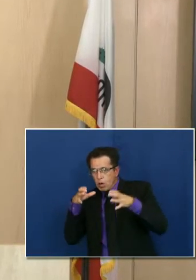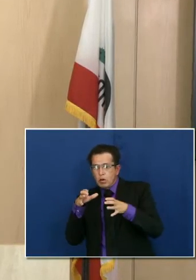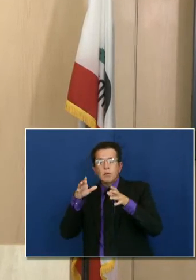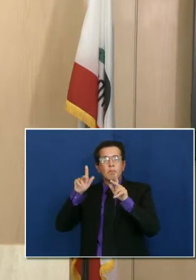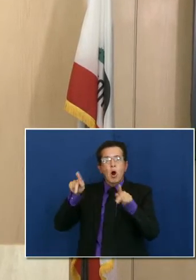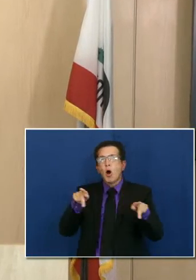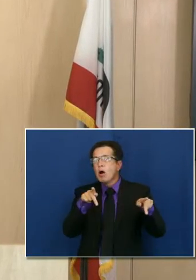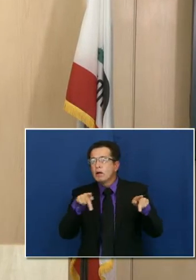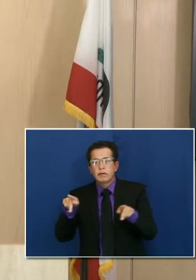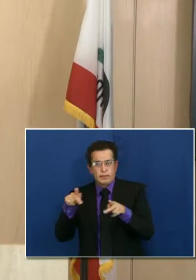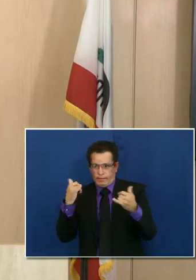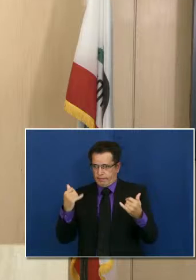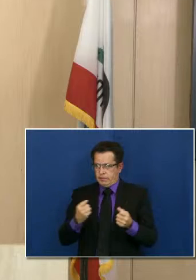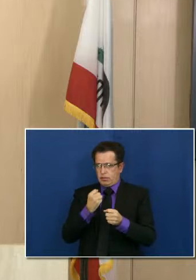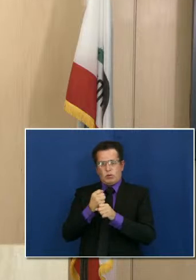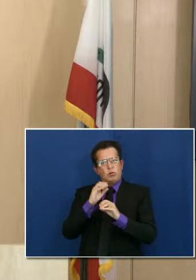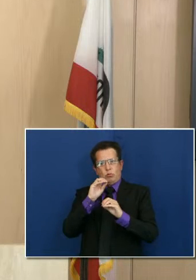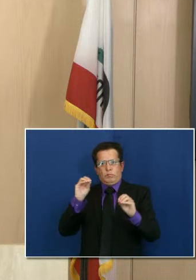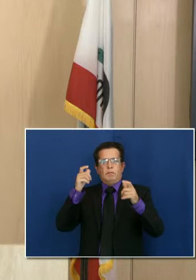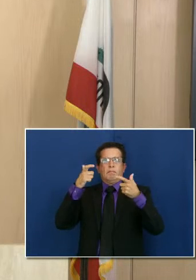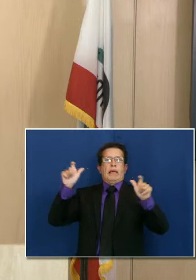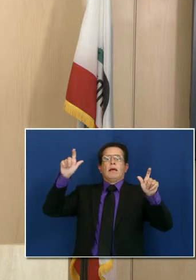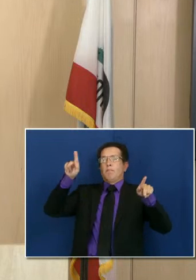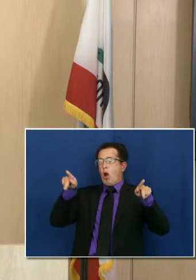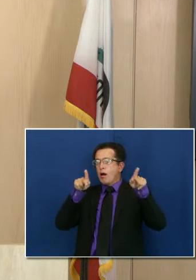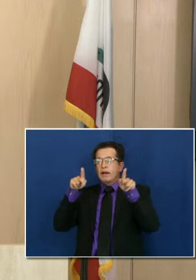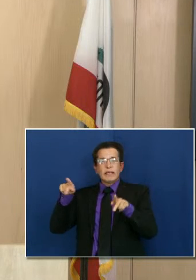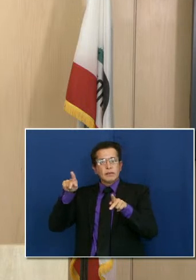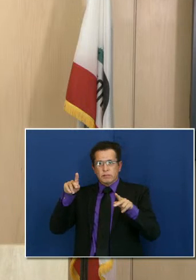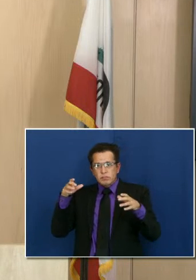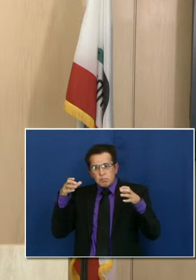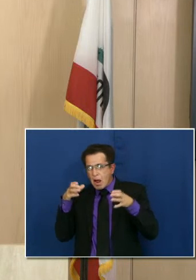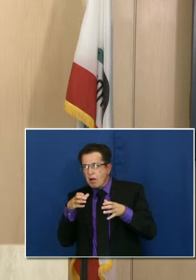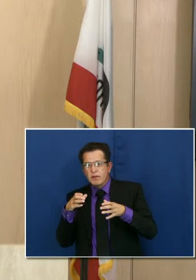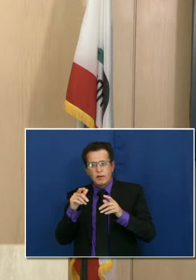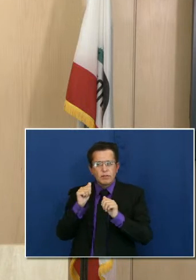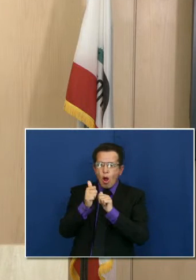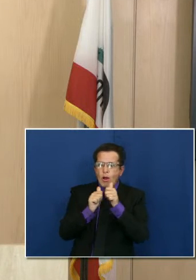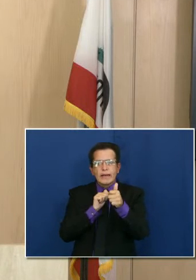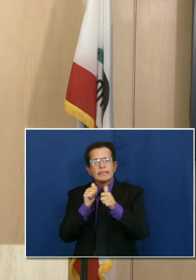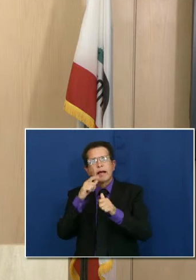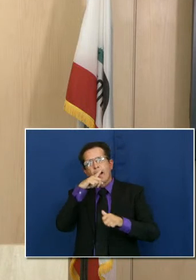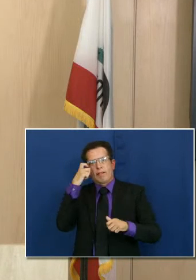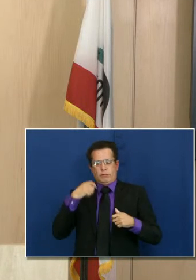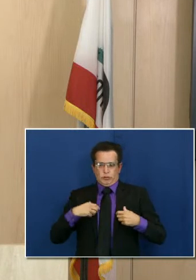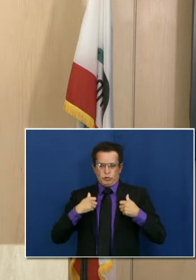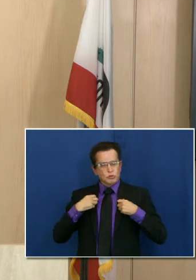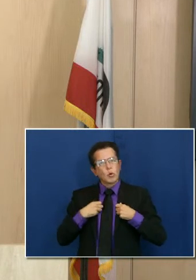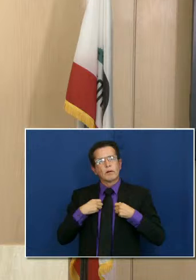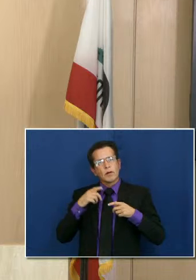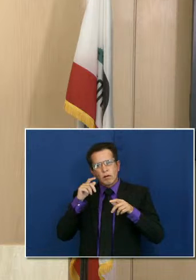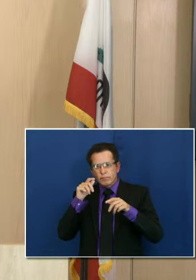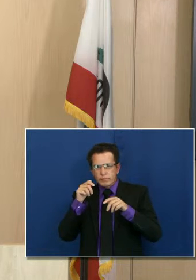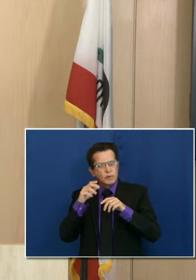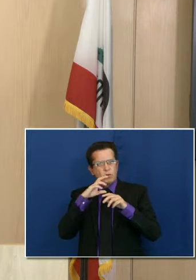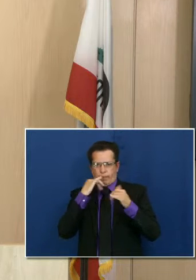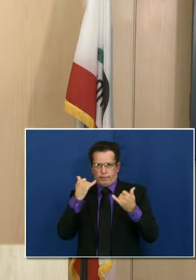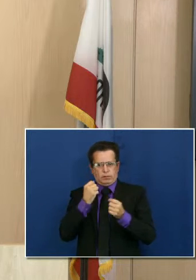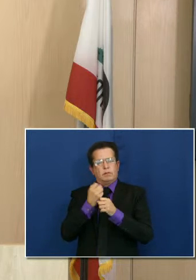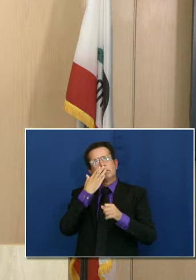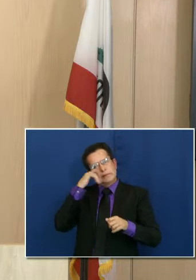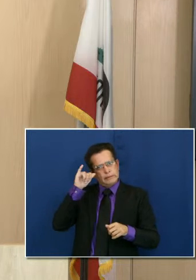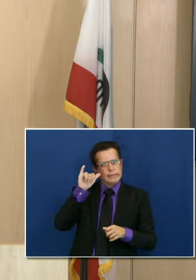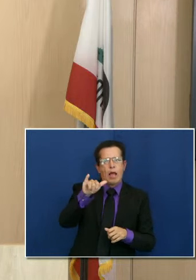year for ugly holiday sweater contests. This is a year for sitting on the couch with some hot